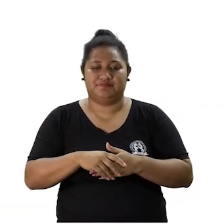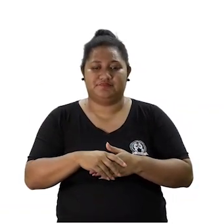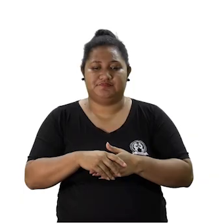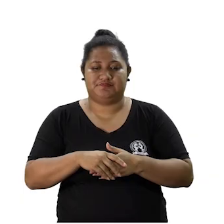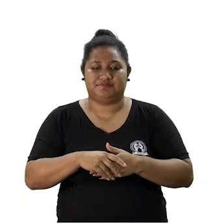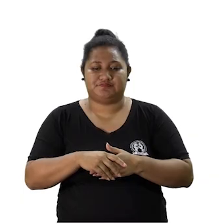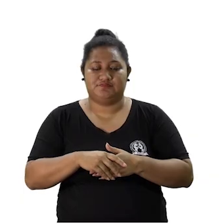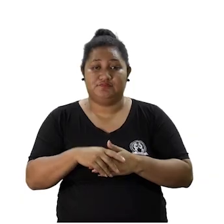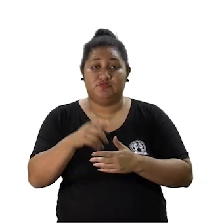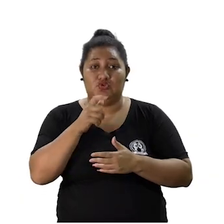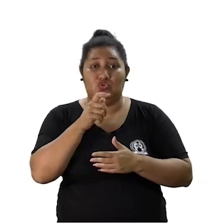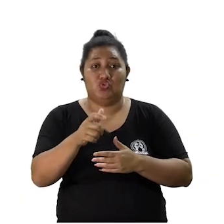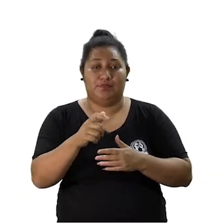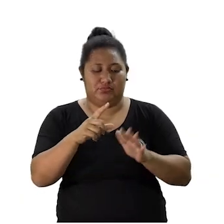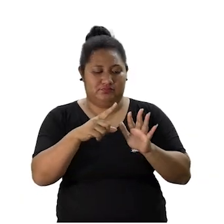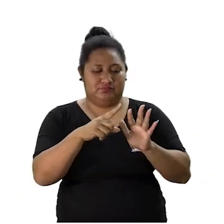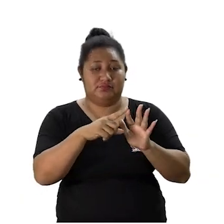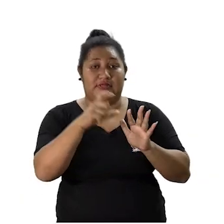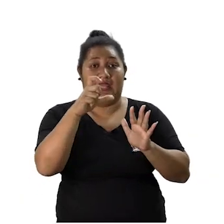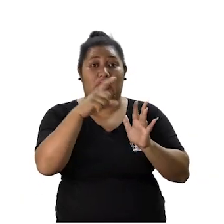O mai le upulea ecosystem.